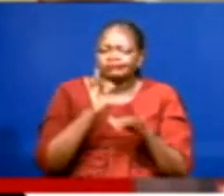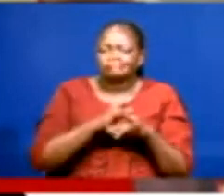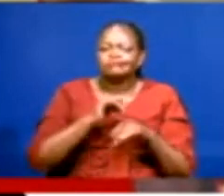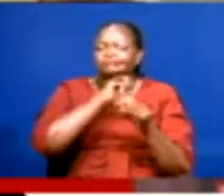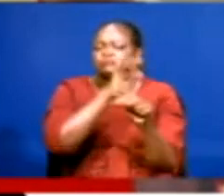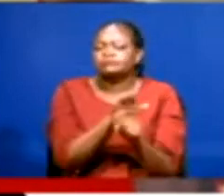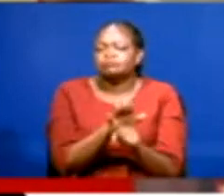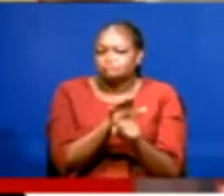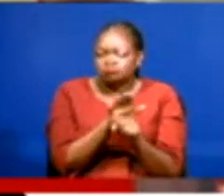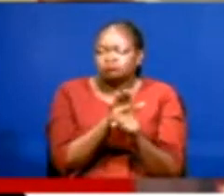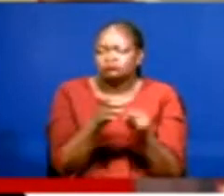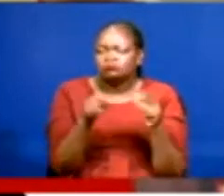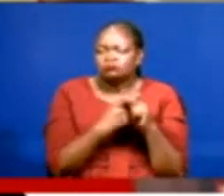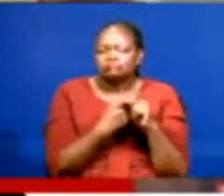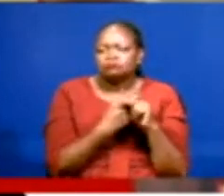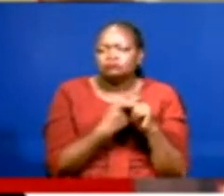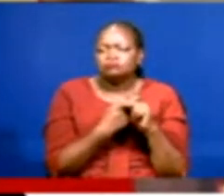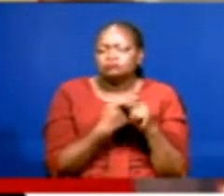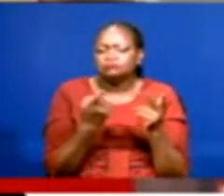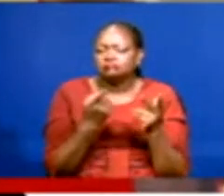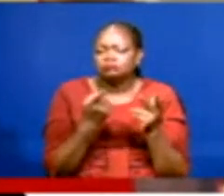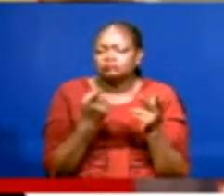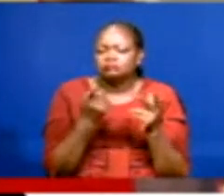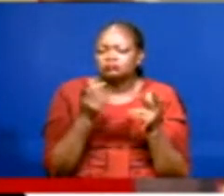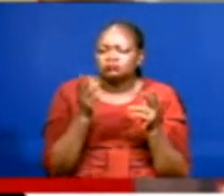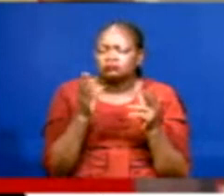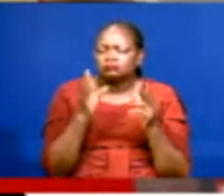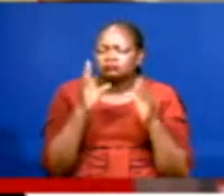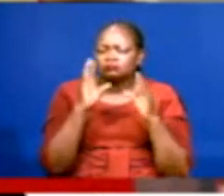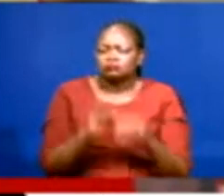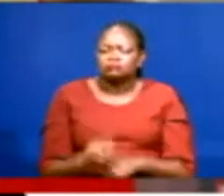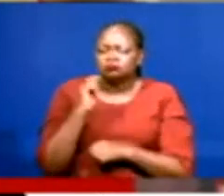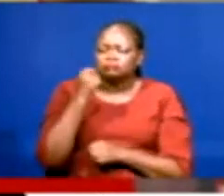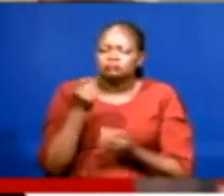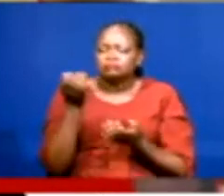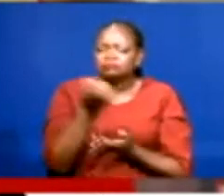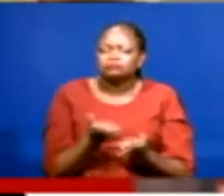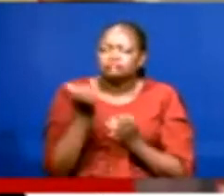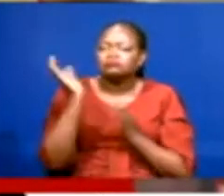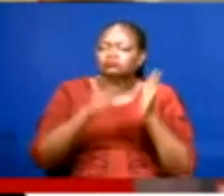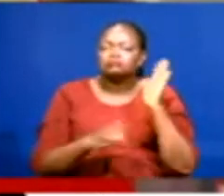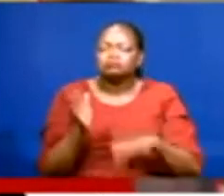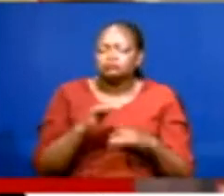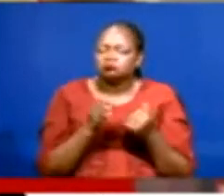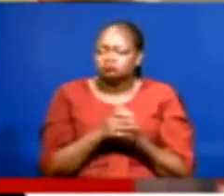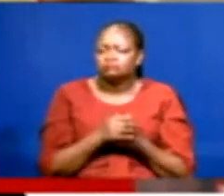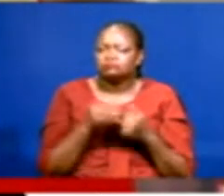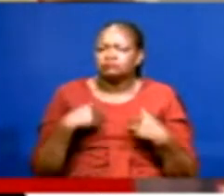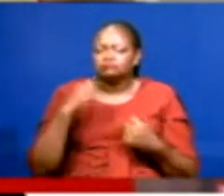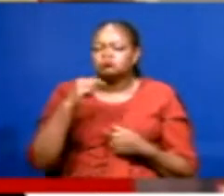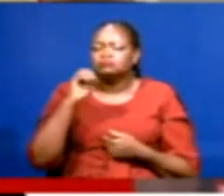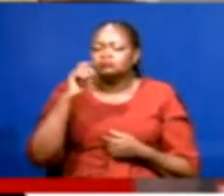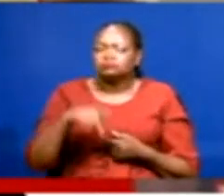COVID-19 pandemic started to fade away, the Kenya economy bounced back, recording a GDP